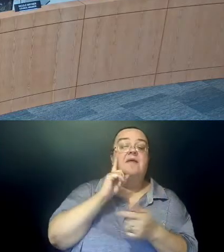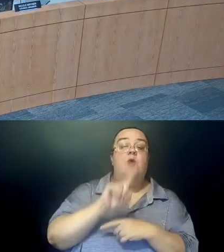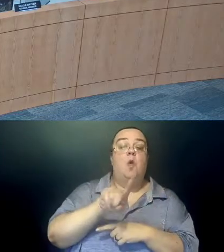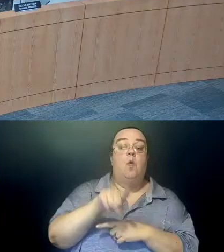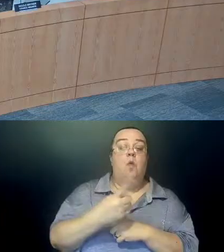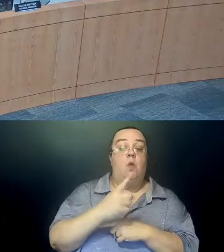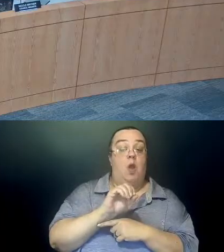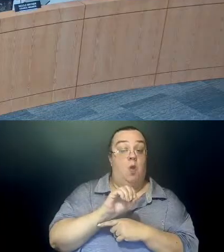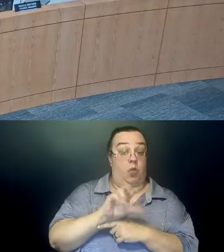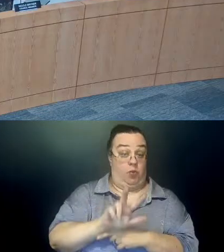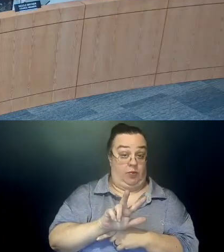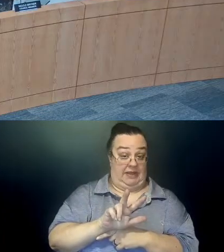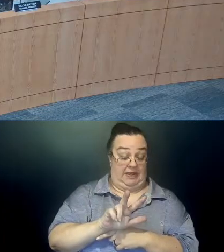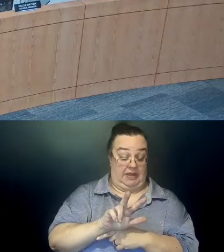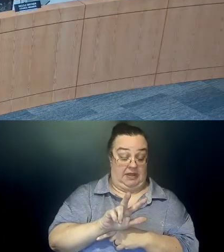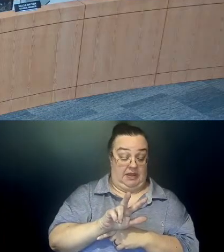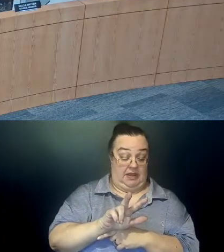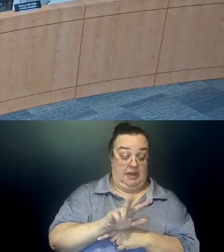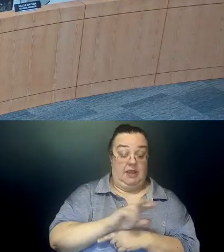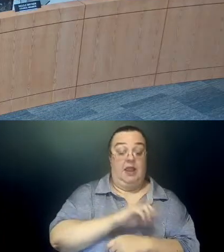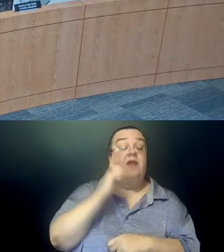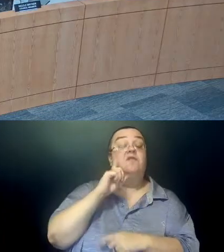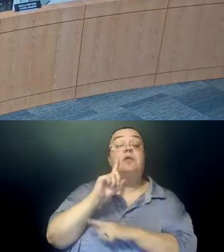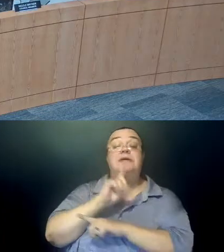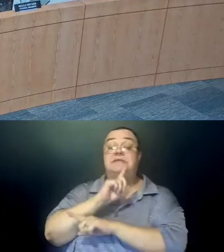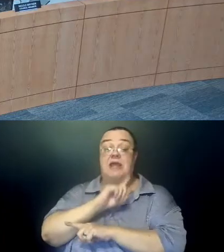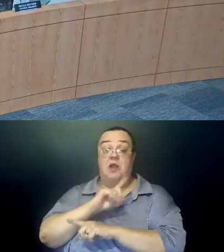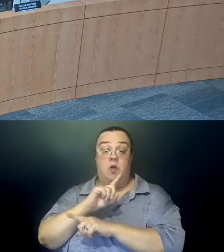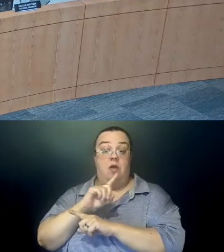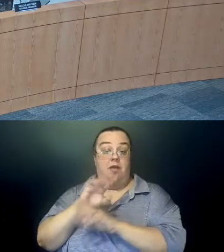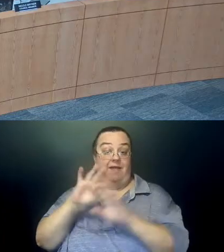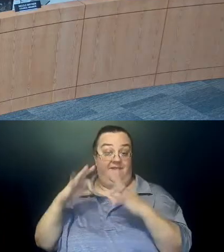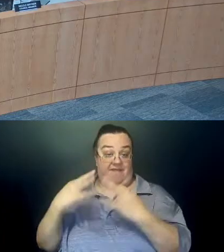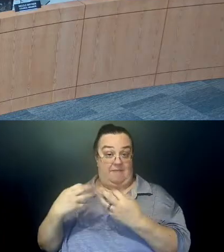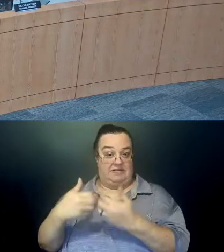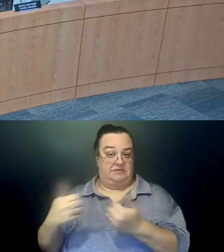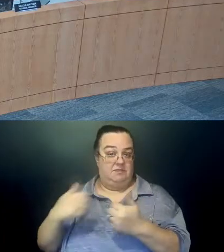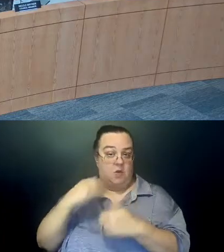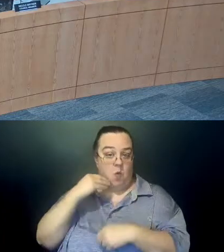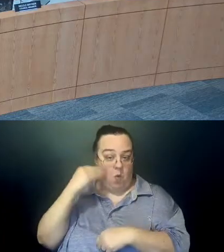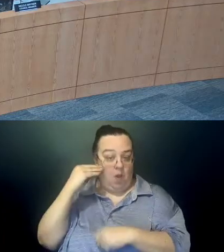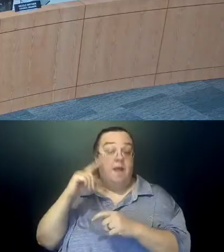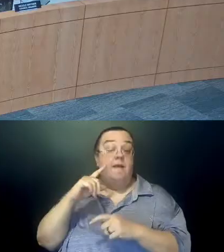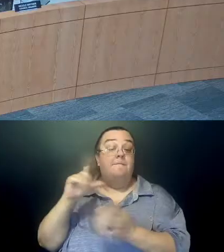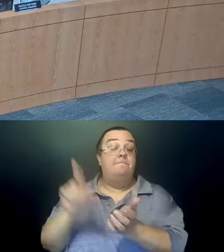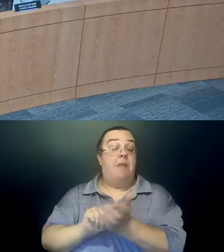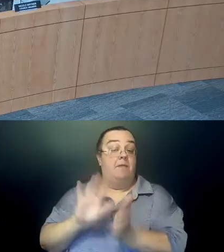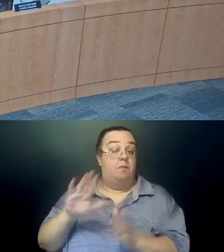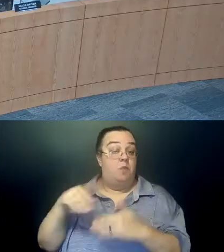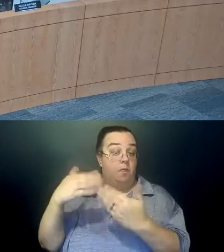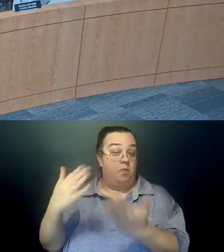$1.03. And for the single-family detached homes, the published proposal is